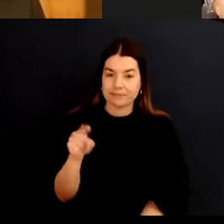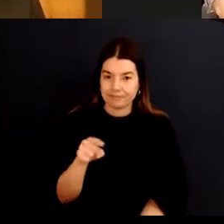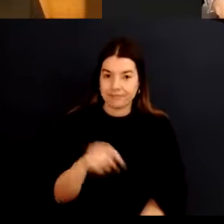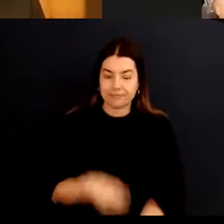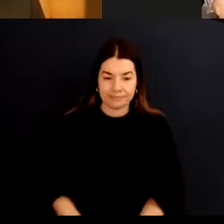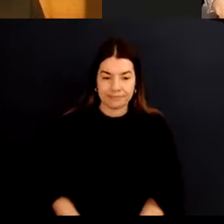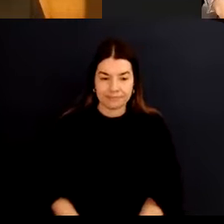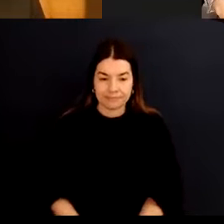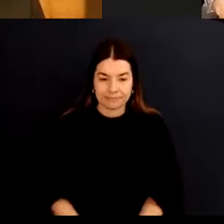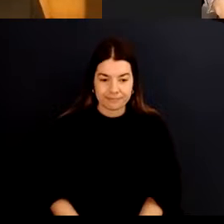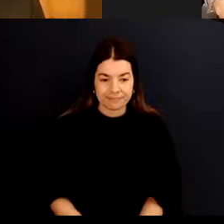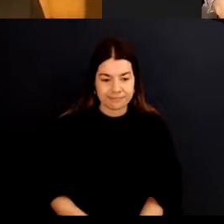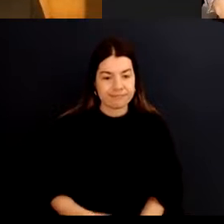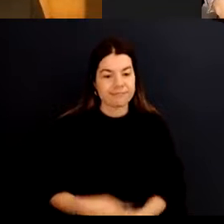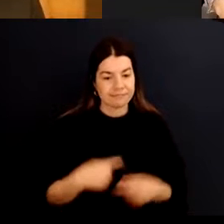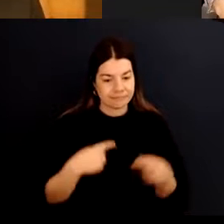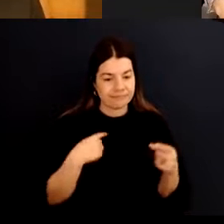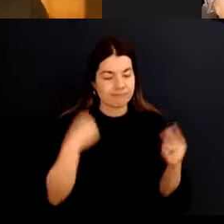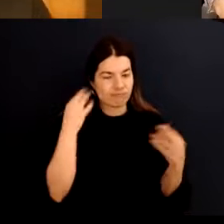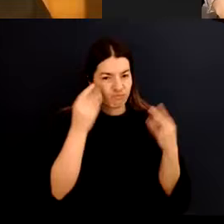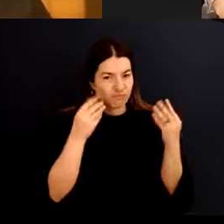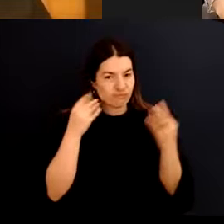I've thought a lot about this question,